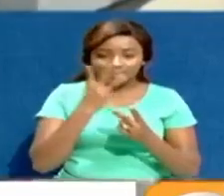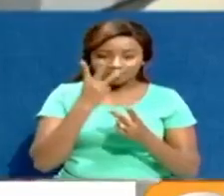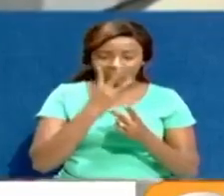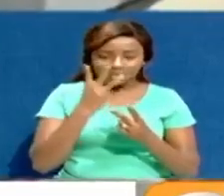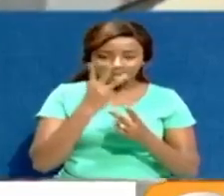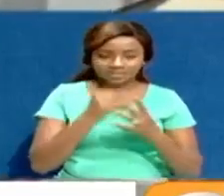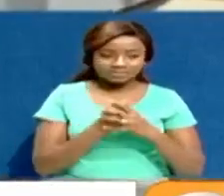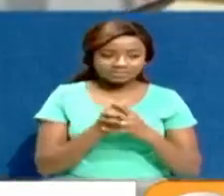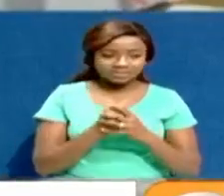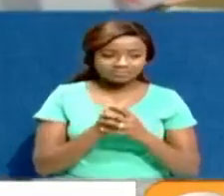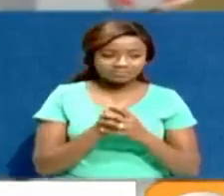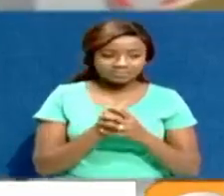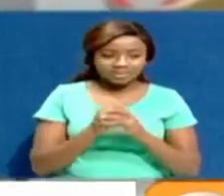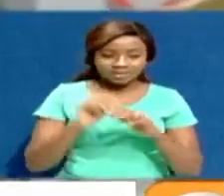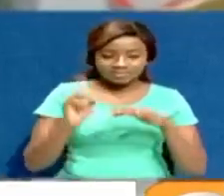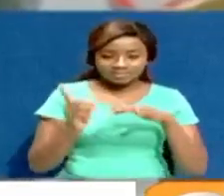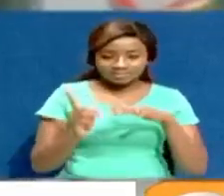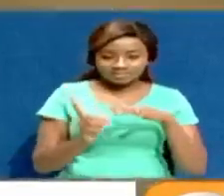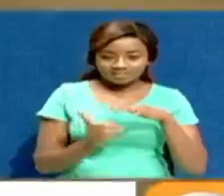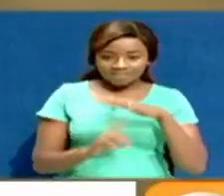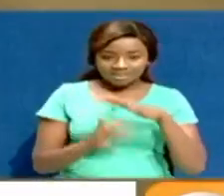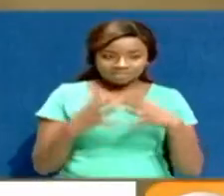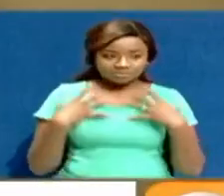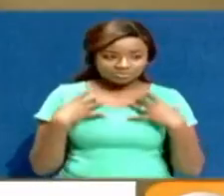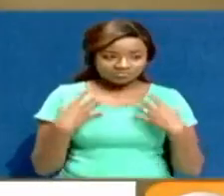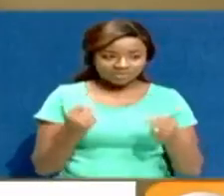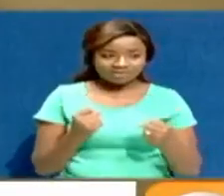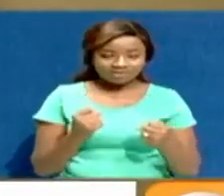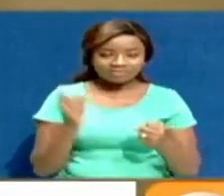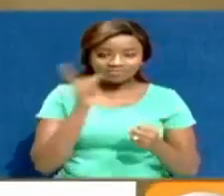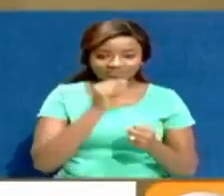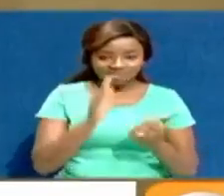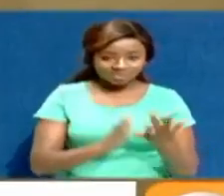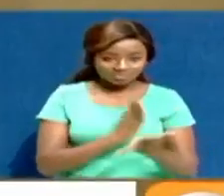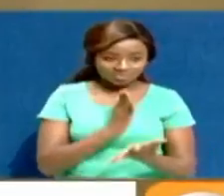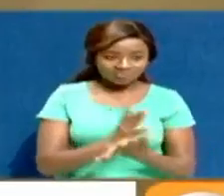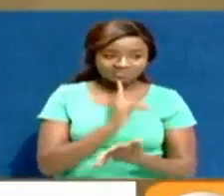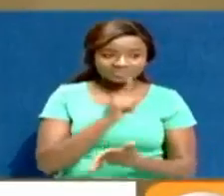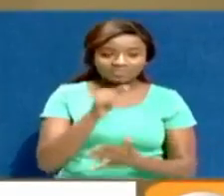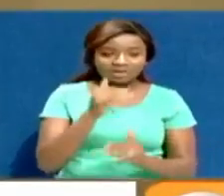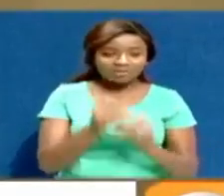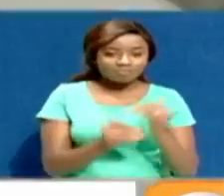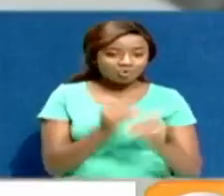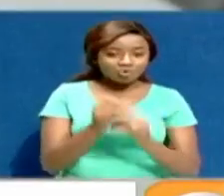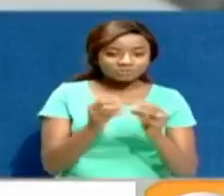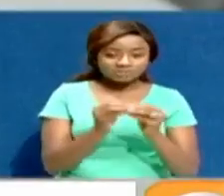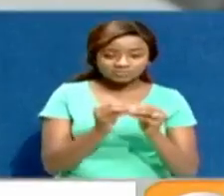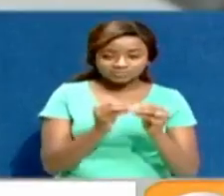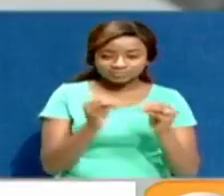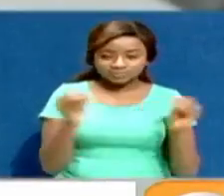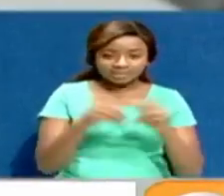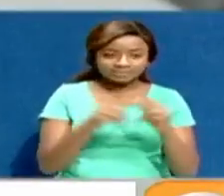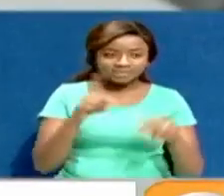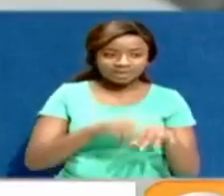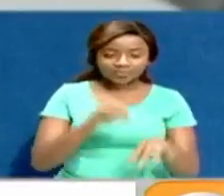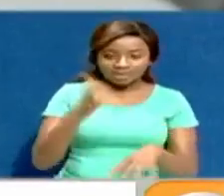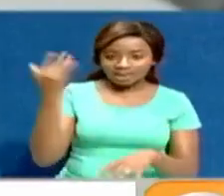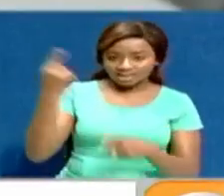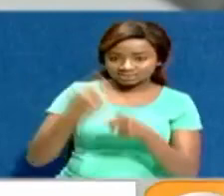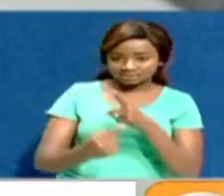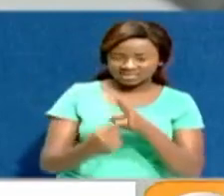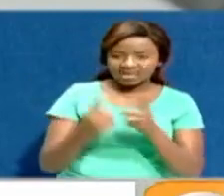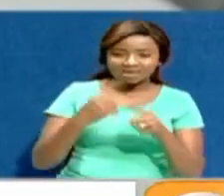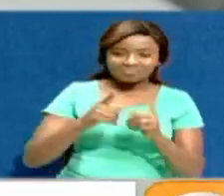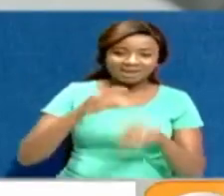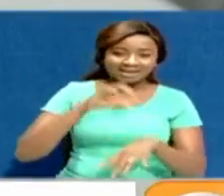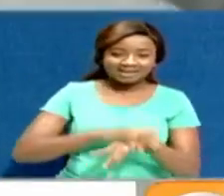March, the Ministry of Health has confirmed. It is a culmination of a long process that began last year, but which was delayed owing to